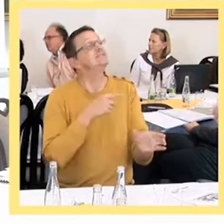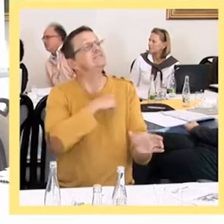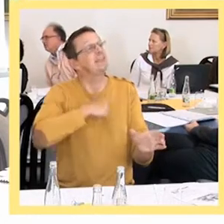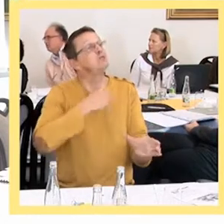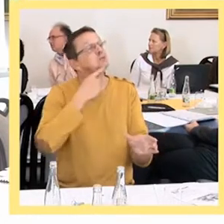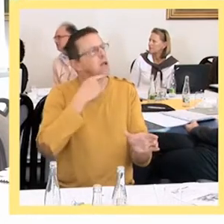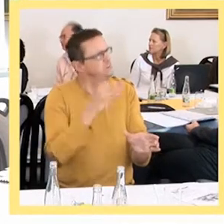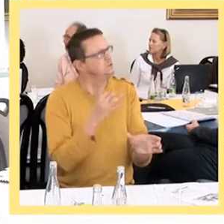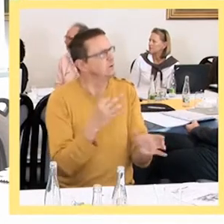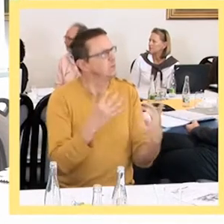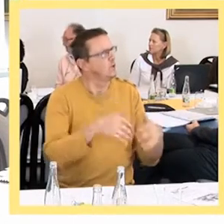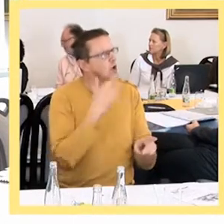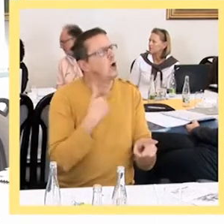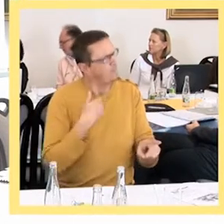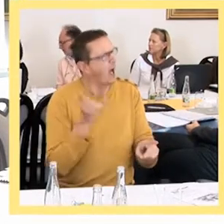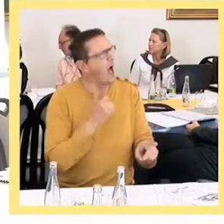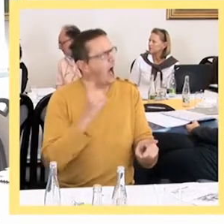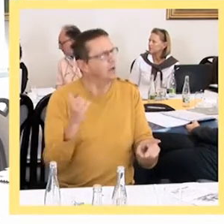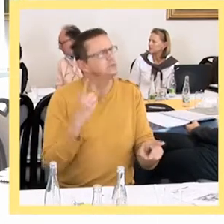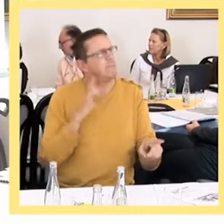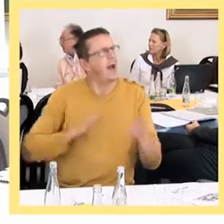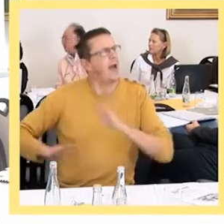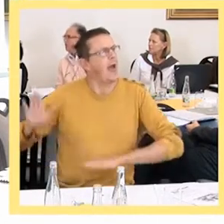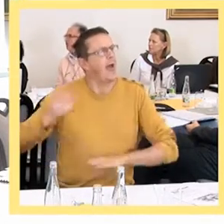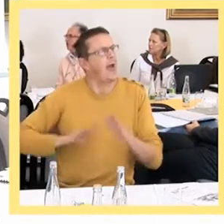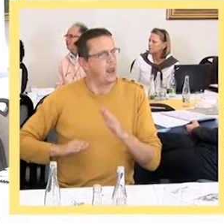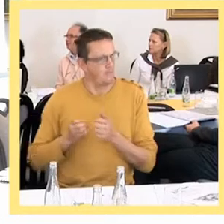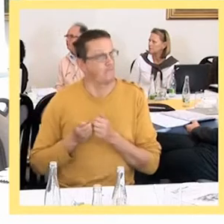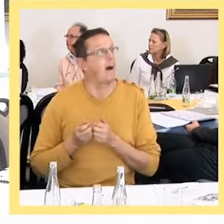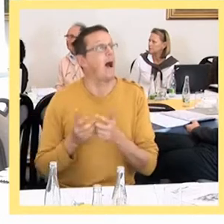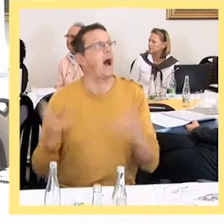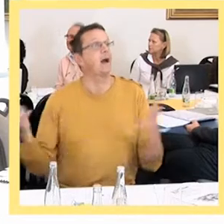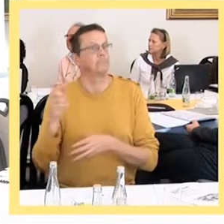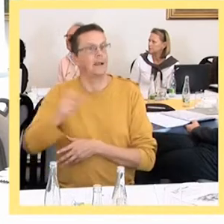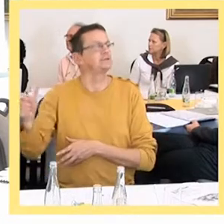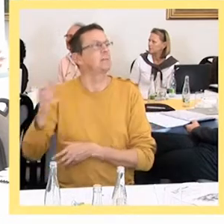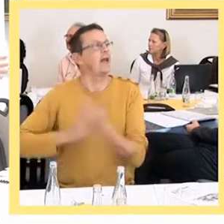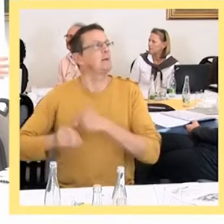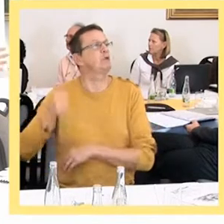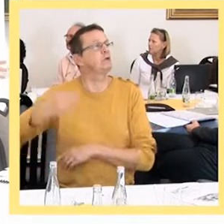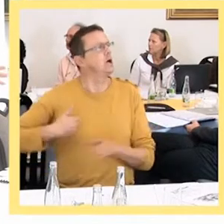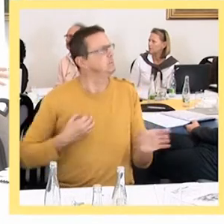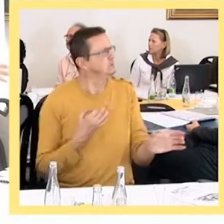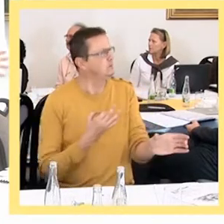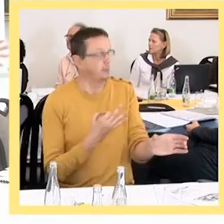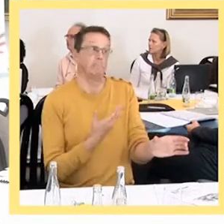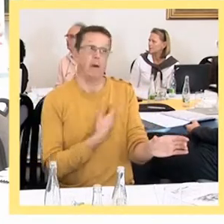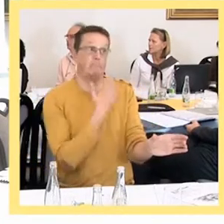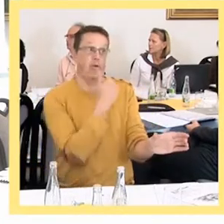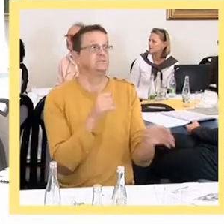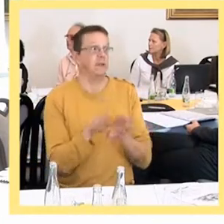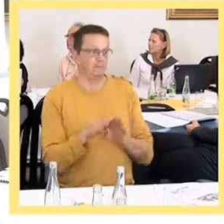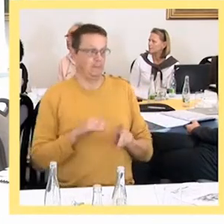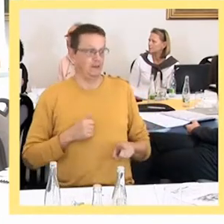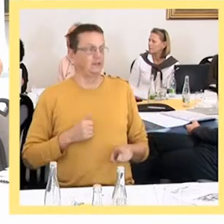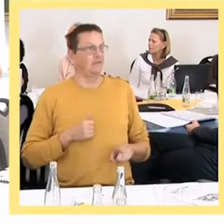to be particularly well geared up to deal with larger numbers of people with disabilities. They were much better at it than the